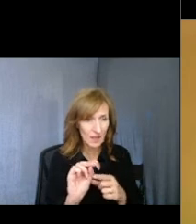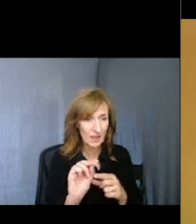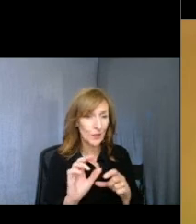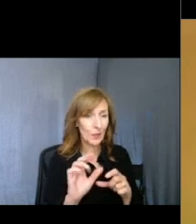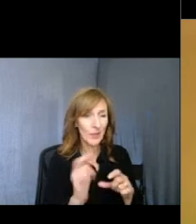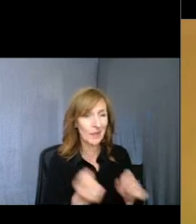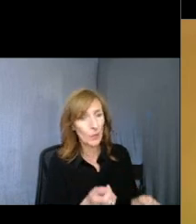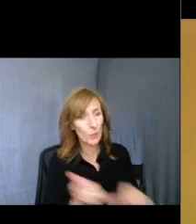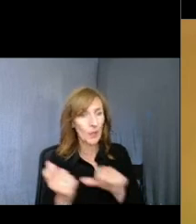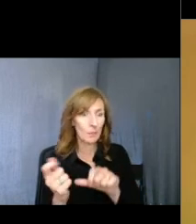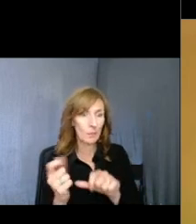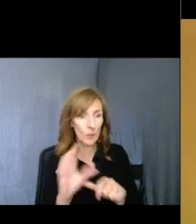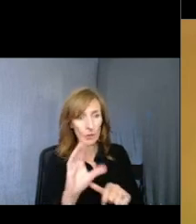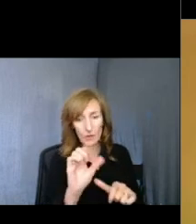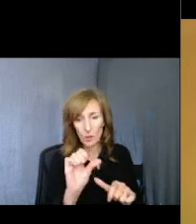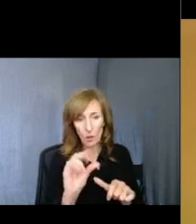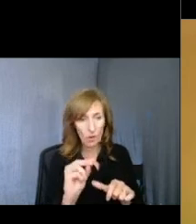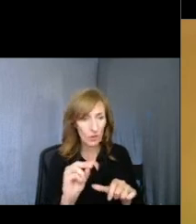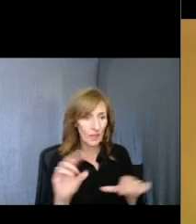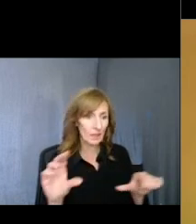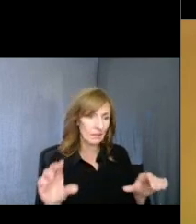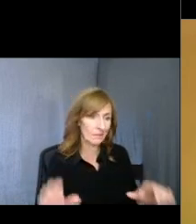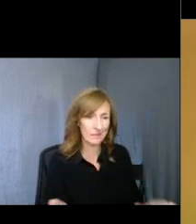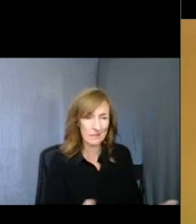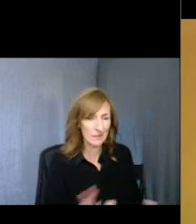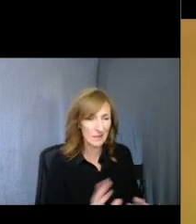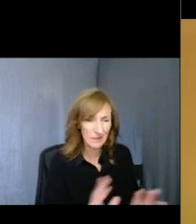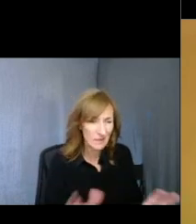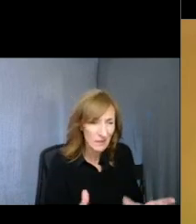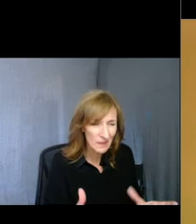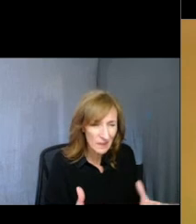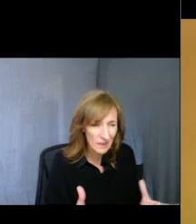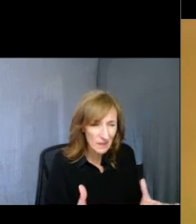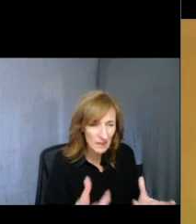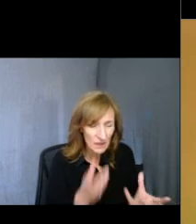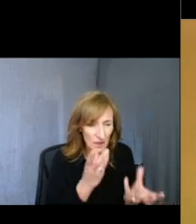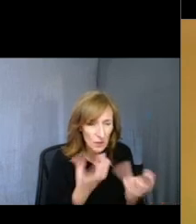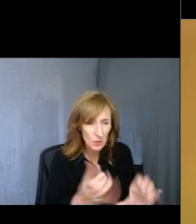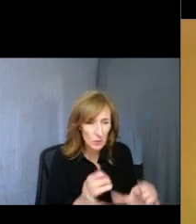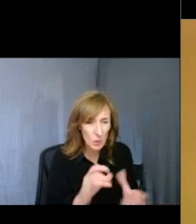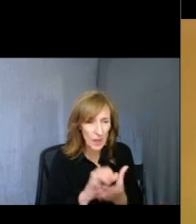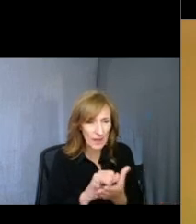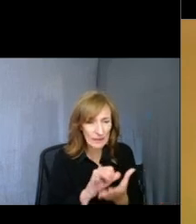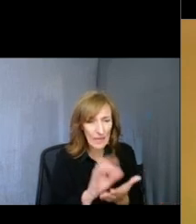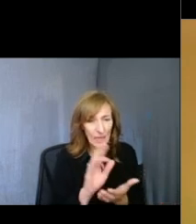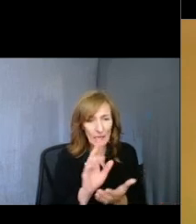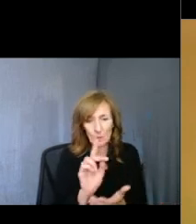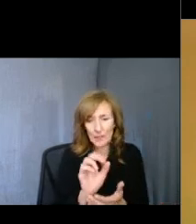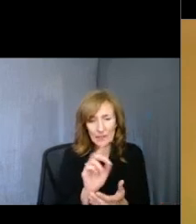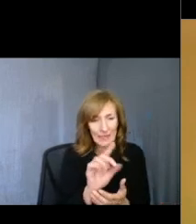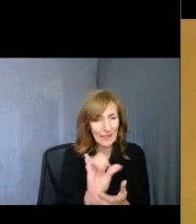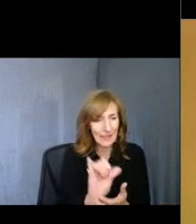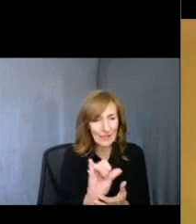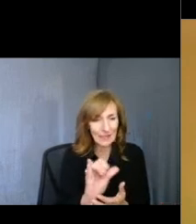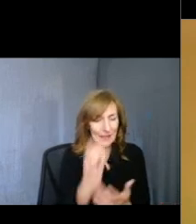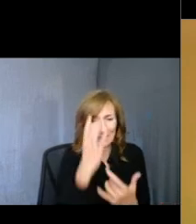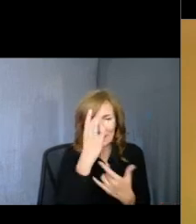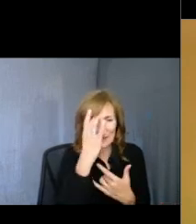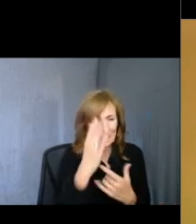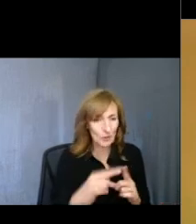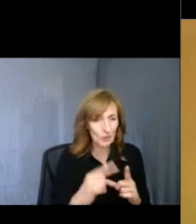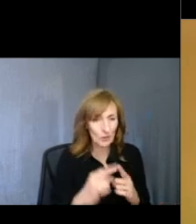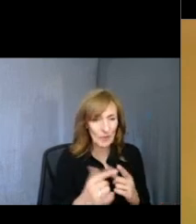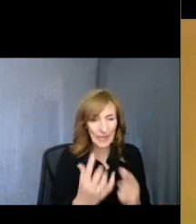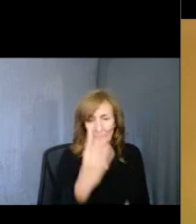but nobody's going to want to do that, right? You don't want to put a cat with kidney disease under anesthesia. So it's possible that at